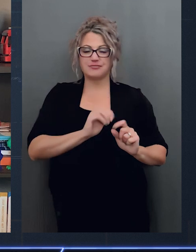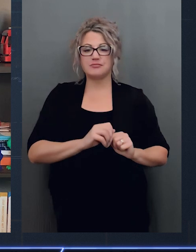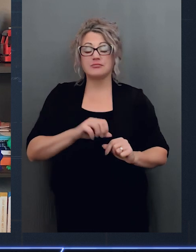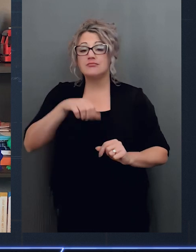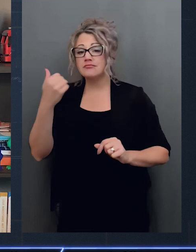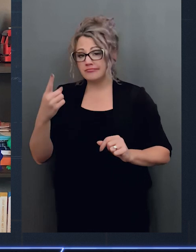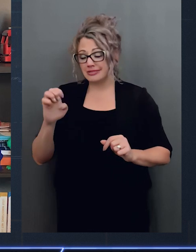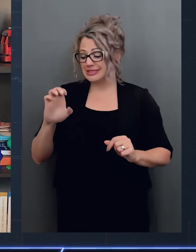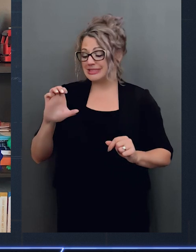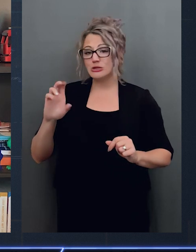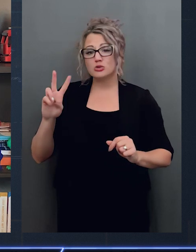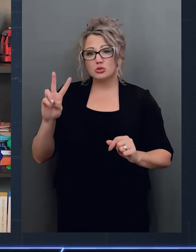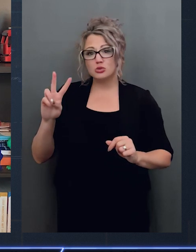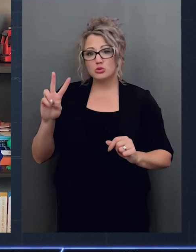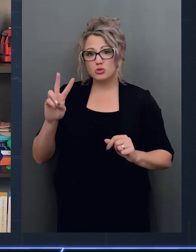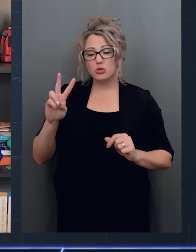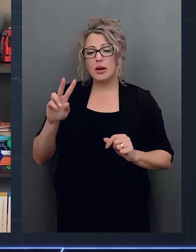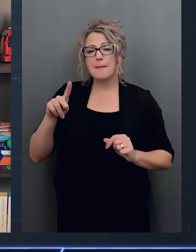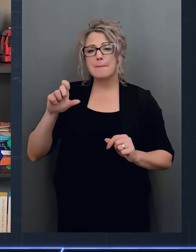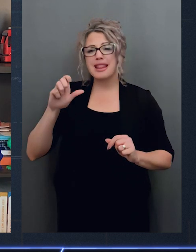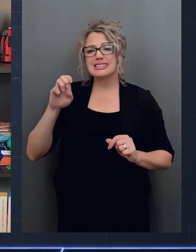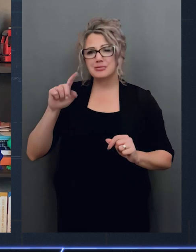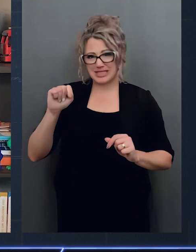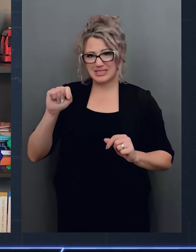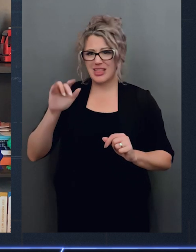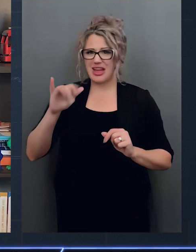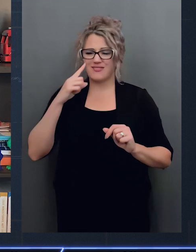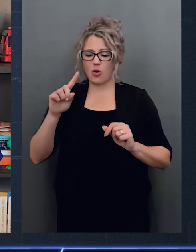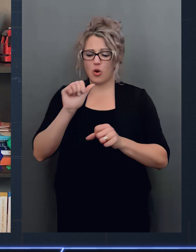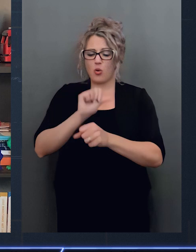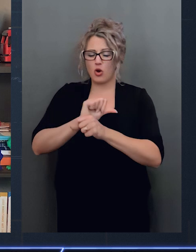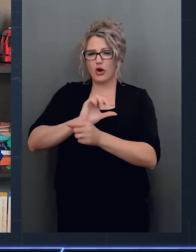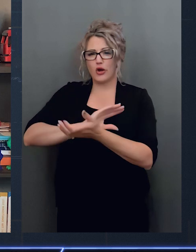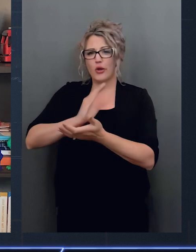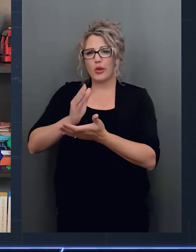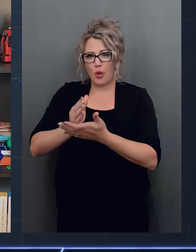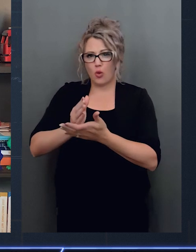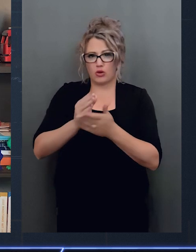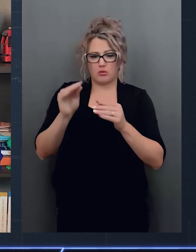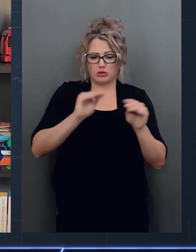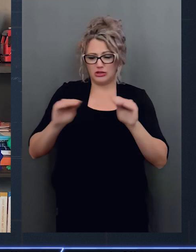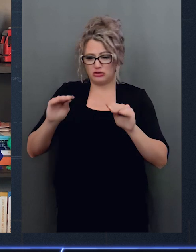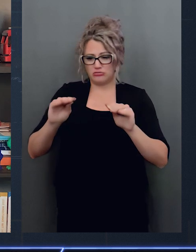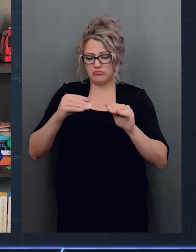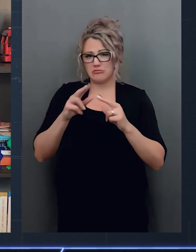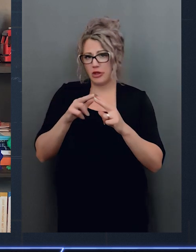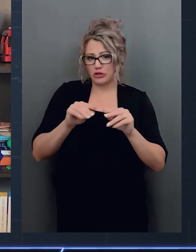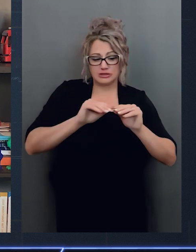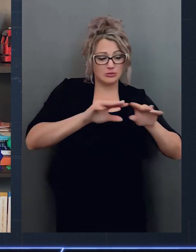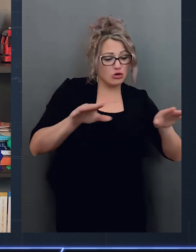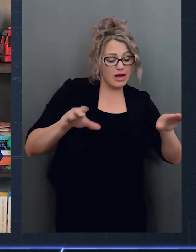support EC2 placement groups. This gives you fine-grained control of workload positioning. You have a choice of two different strategies, spread